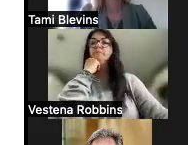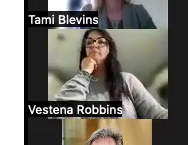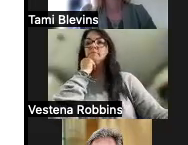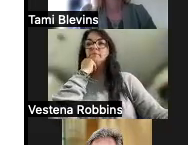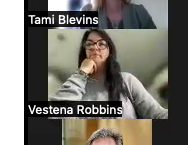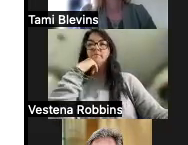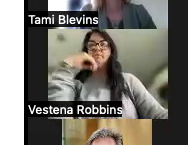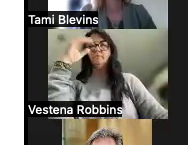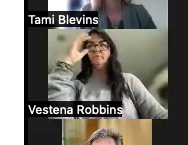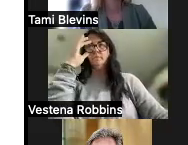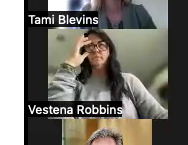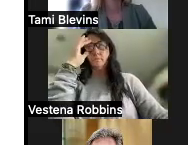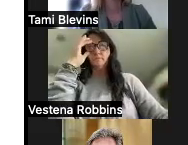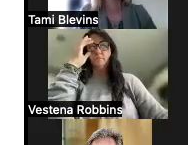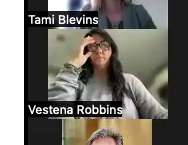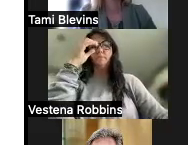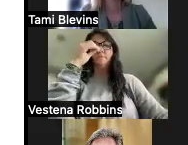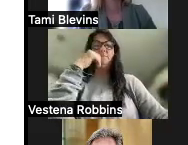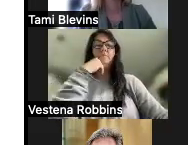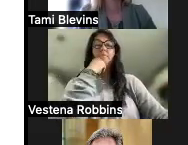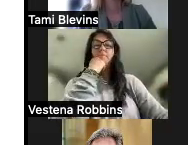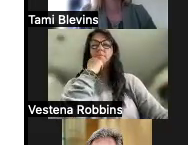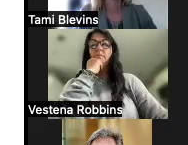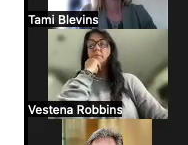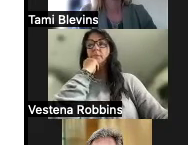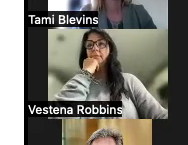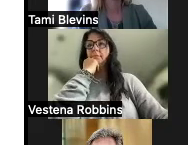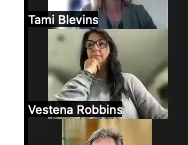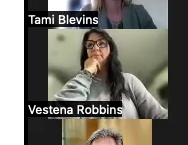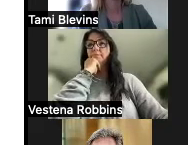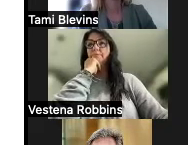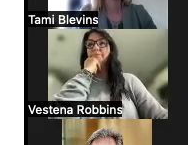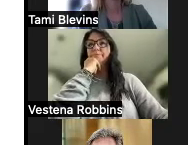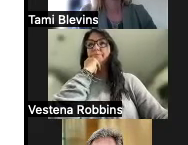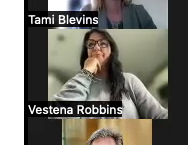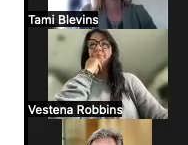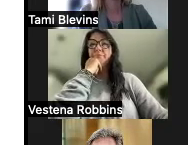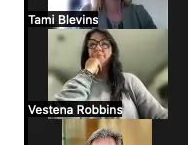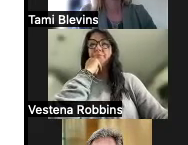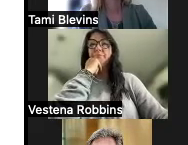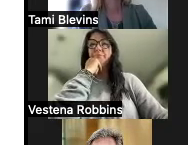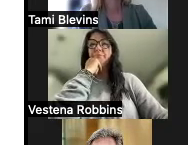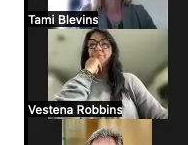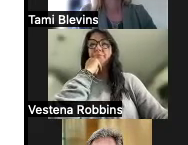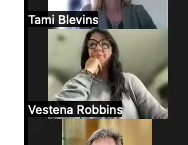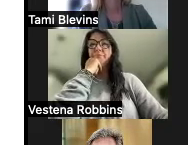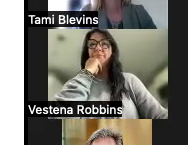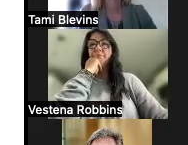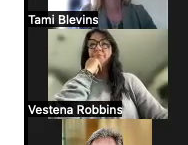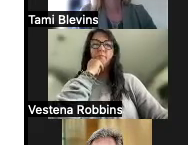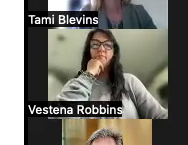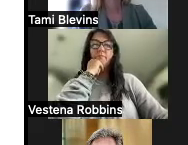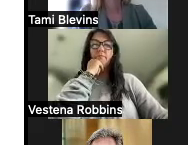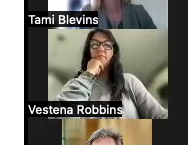to and developed to expand the role of paramedicine as behavioral health mobile crisis response